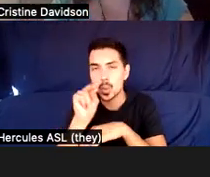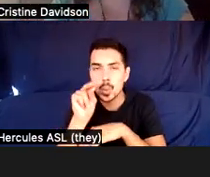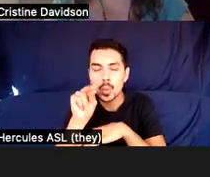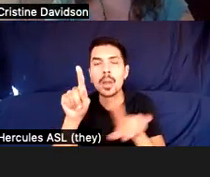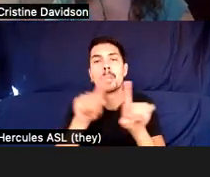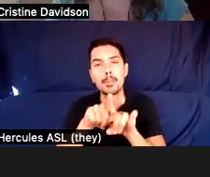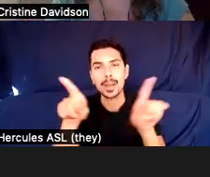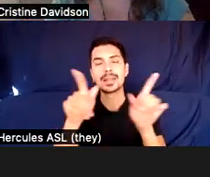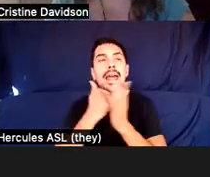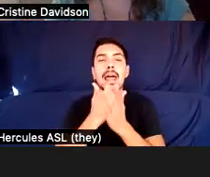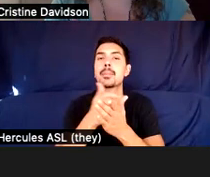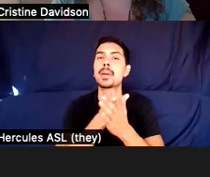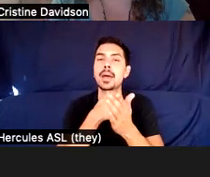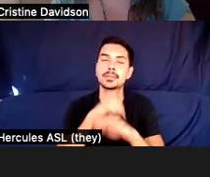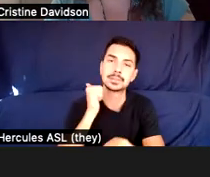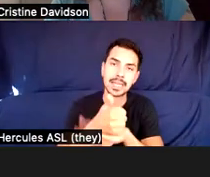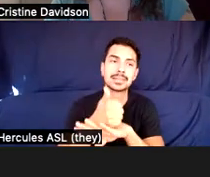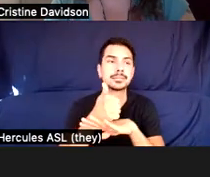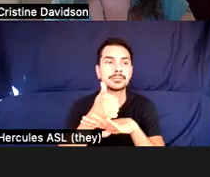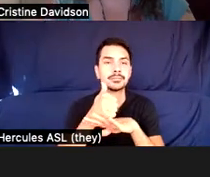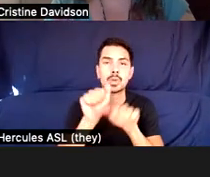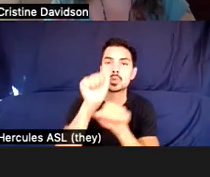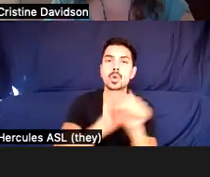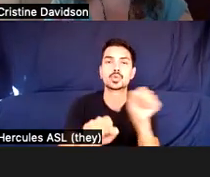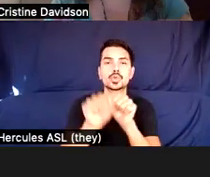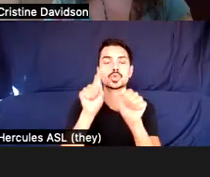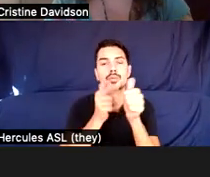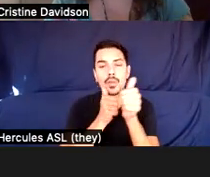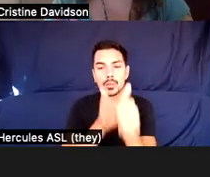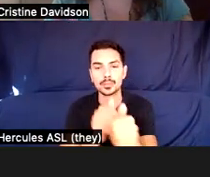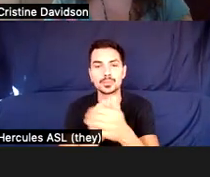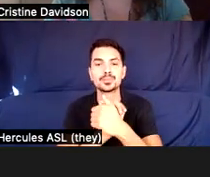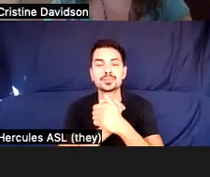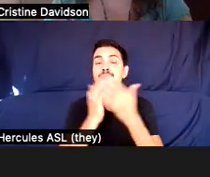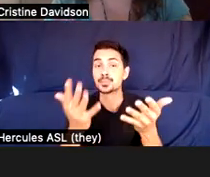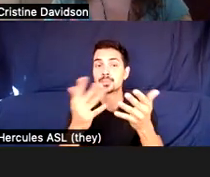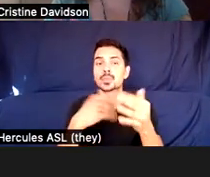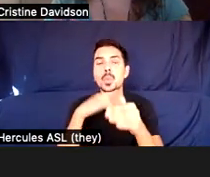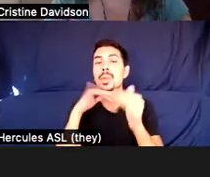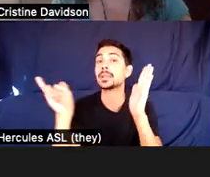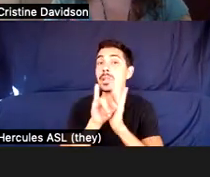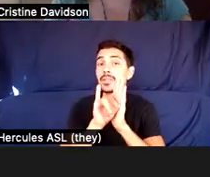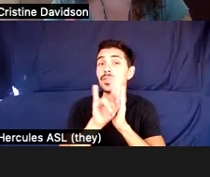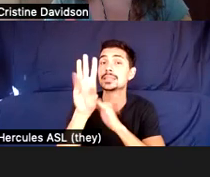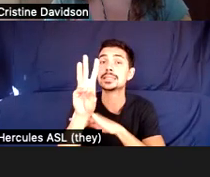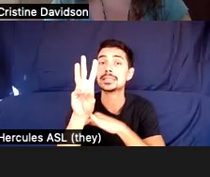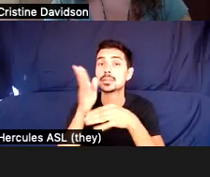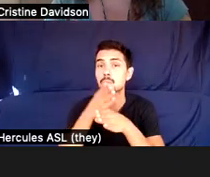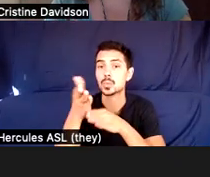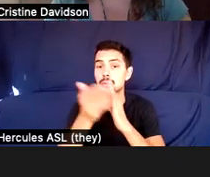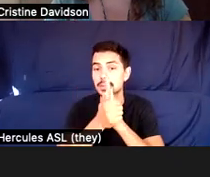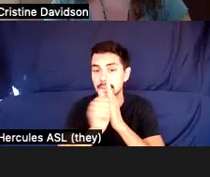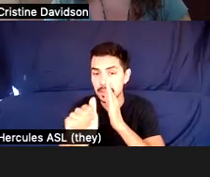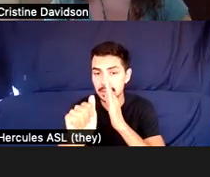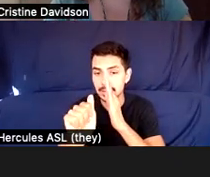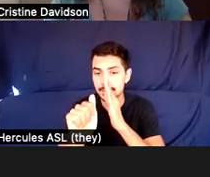it, right? So what are the 6 core skills of advocacy? You know, I do a little practicing in like what the core